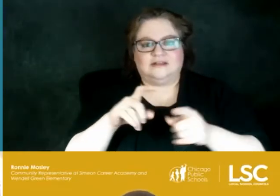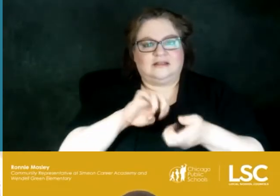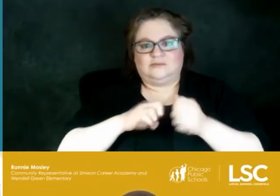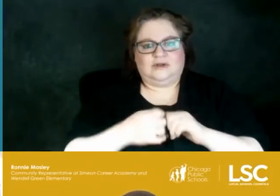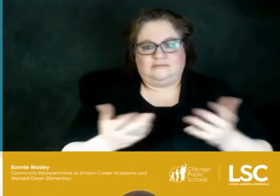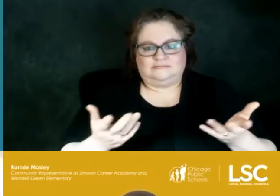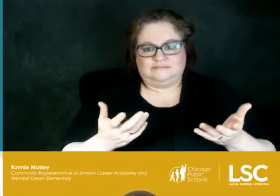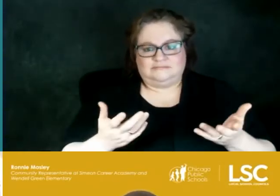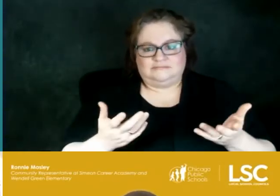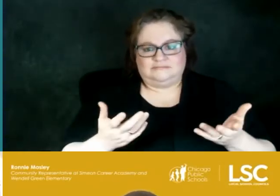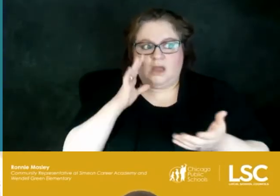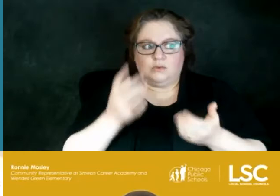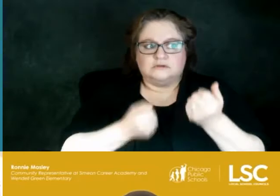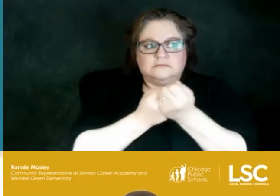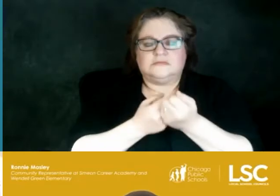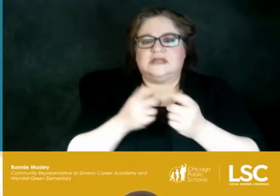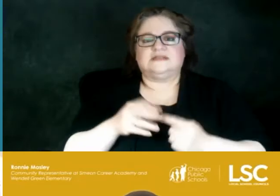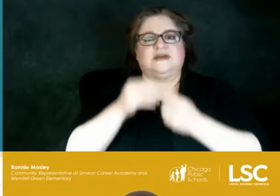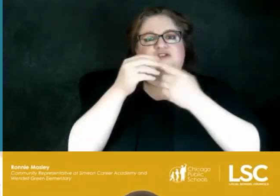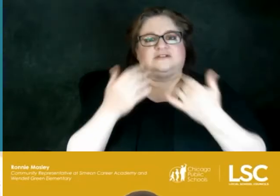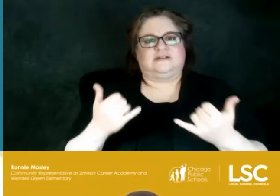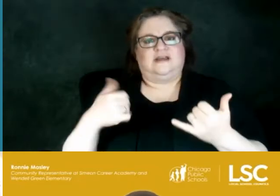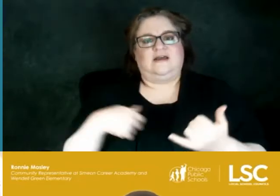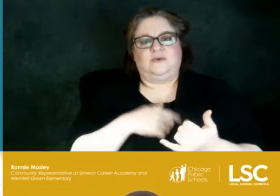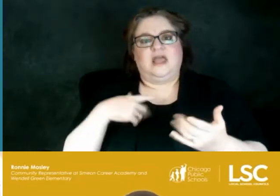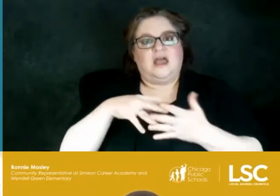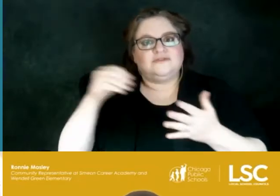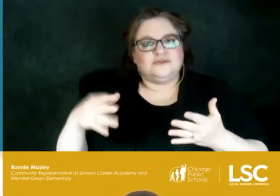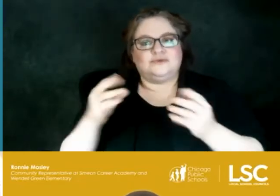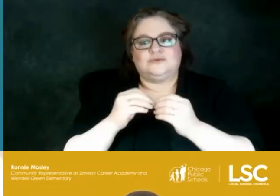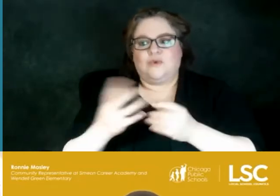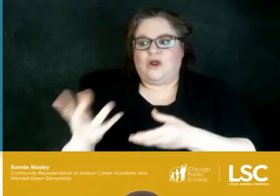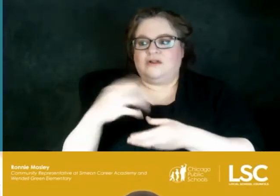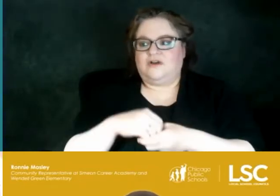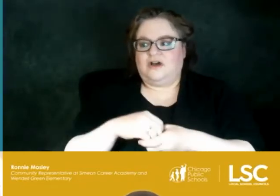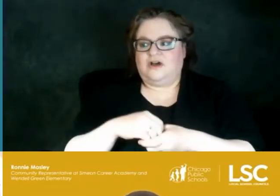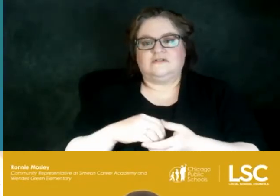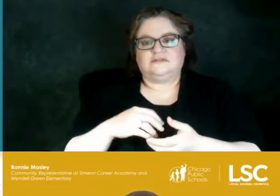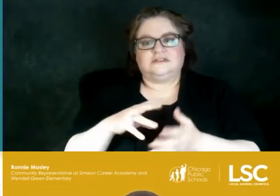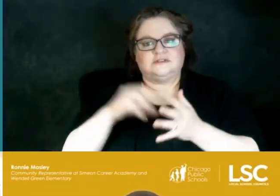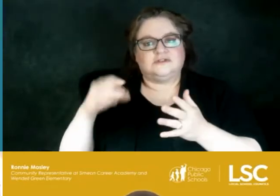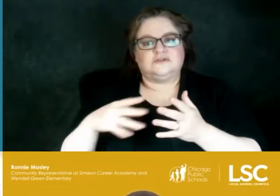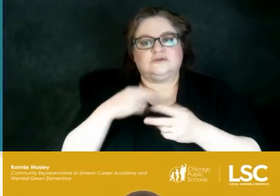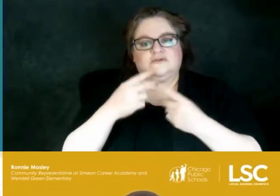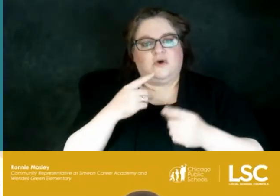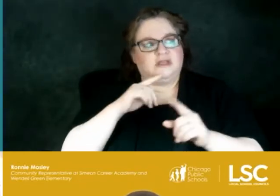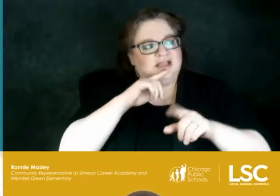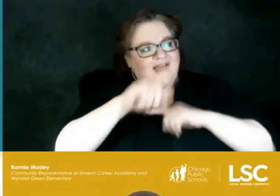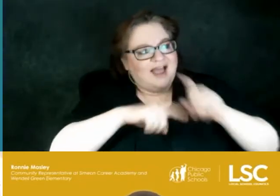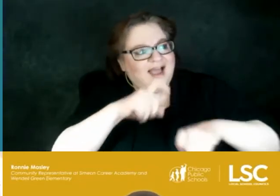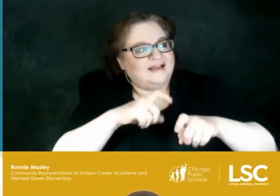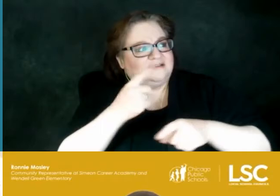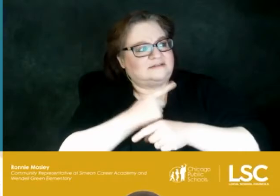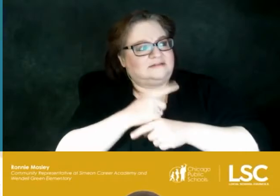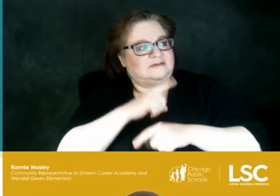I would advocate, especially now since we have students more involved in student voice, ask the right questions and don't